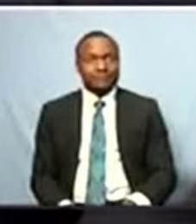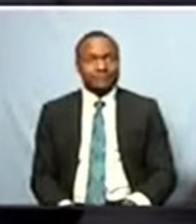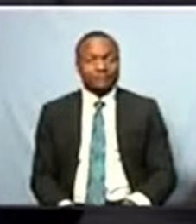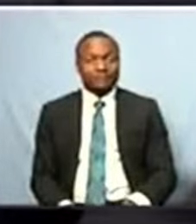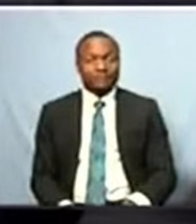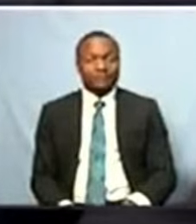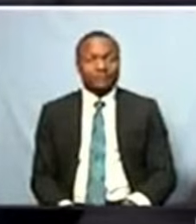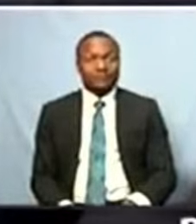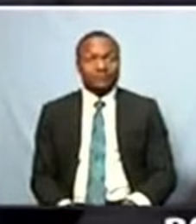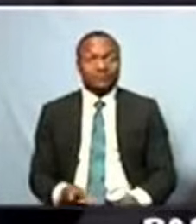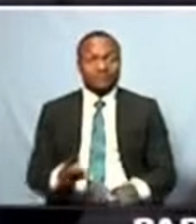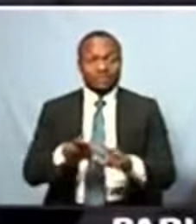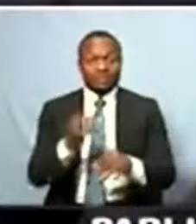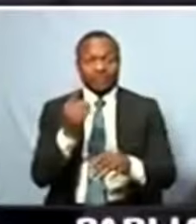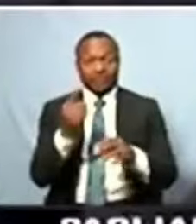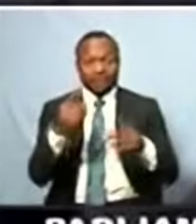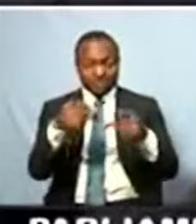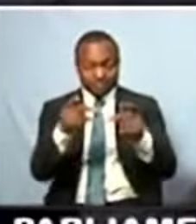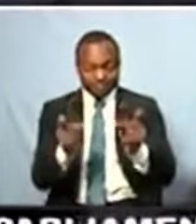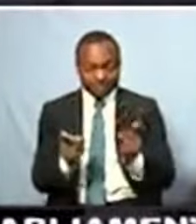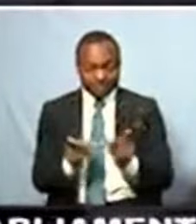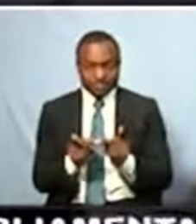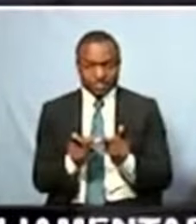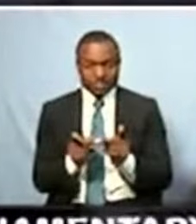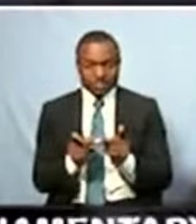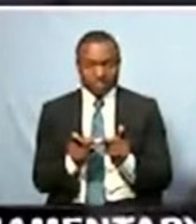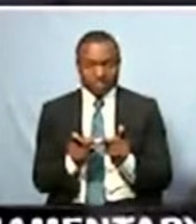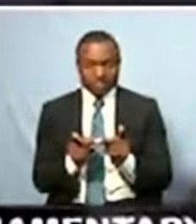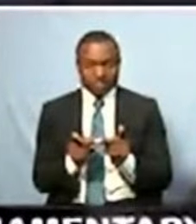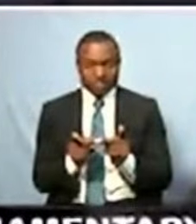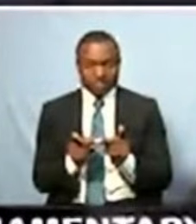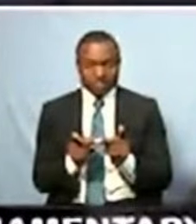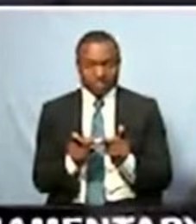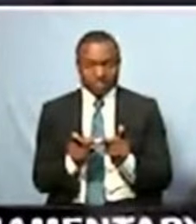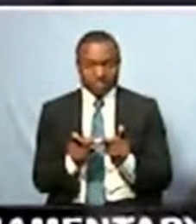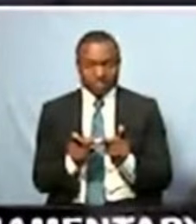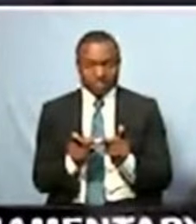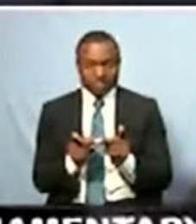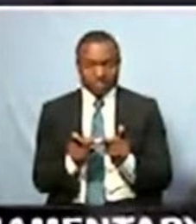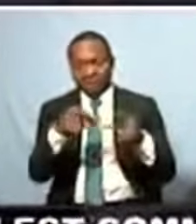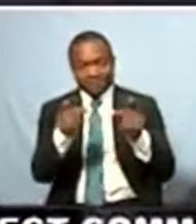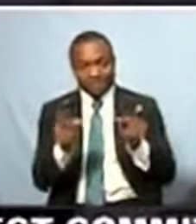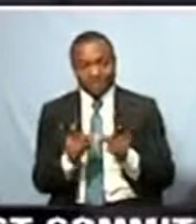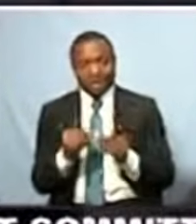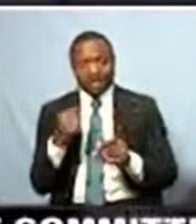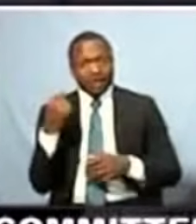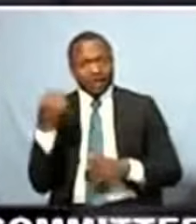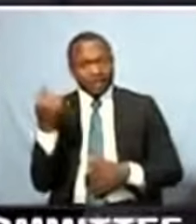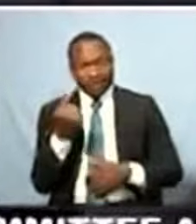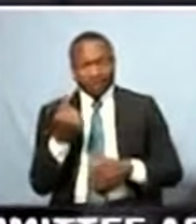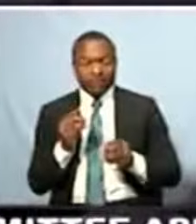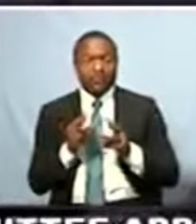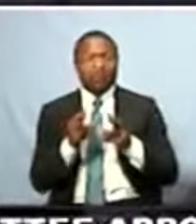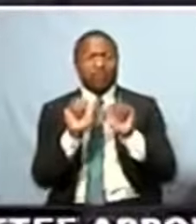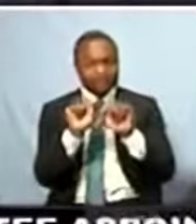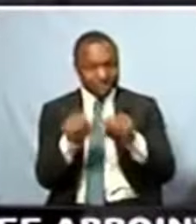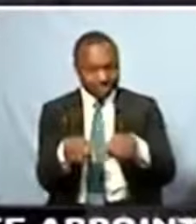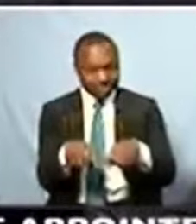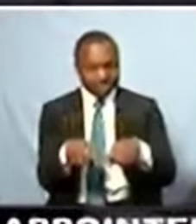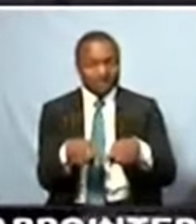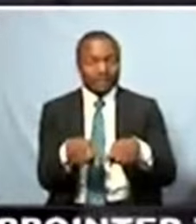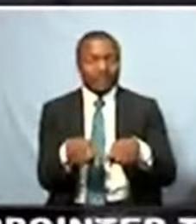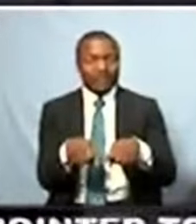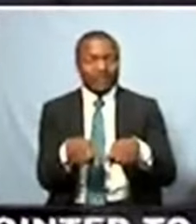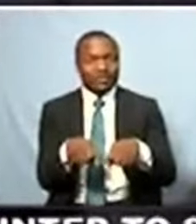country, but not so strong elsewhere, the only way they can realize how strong